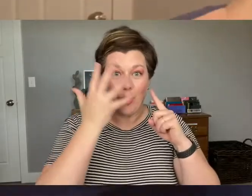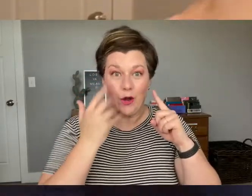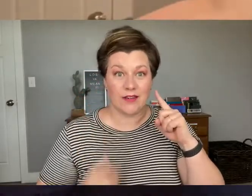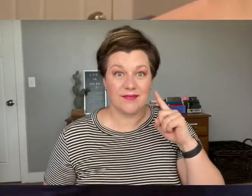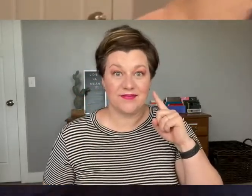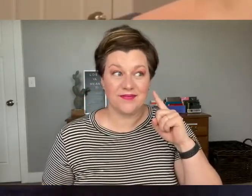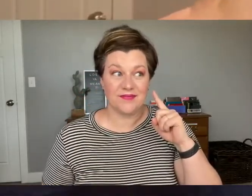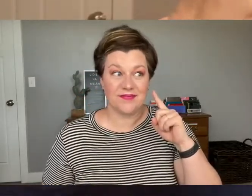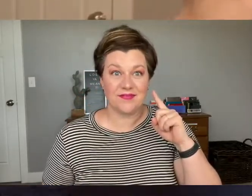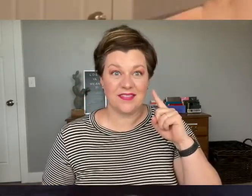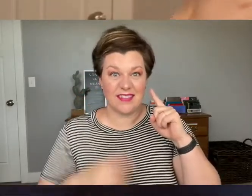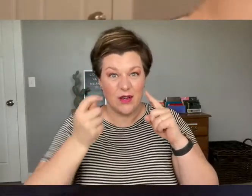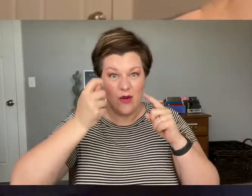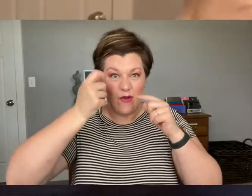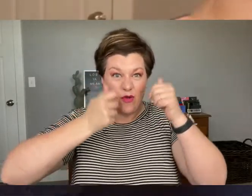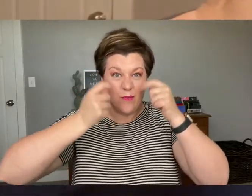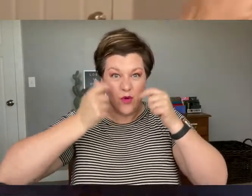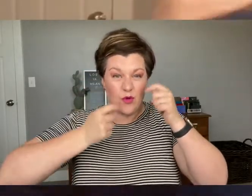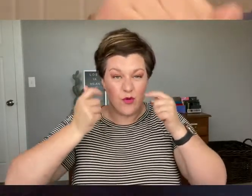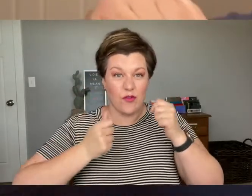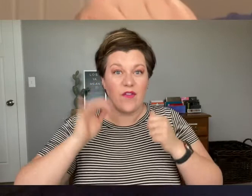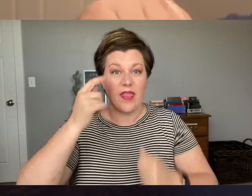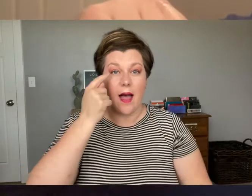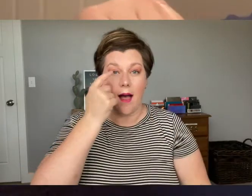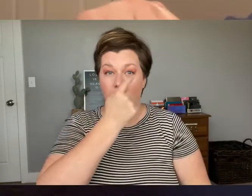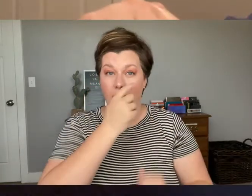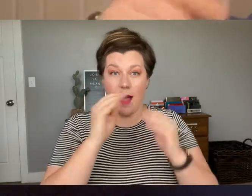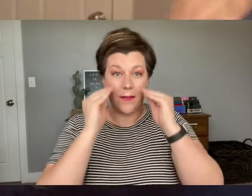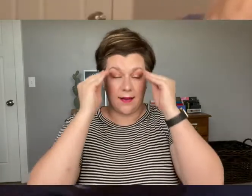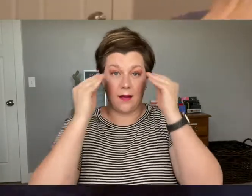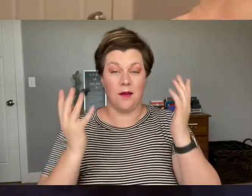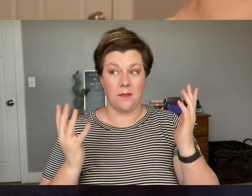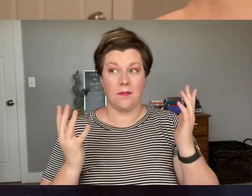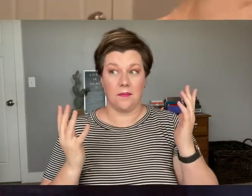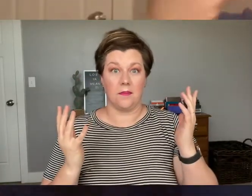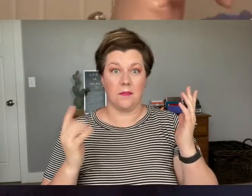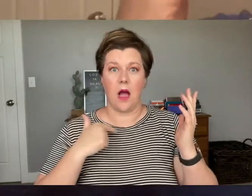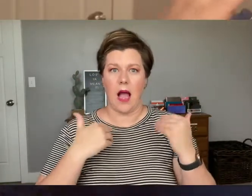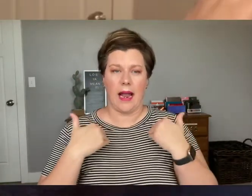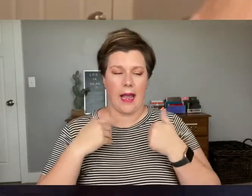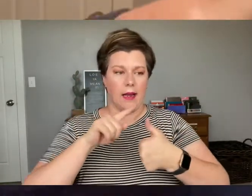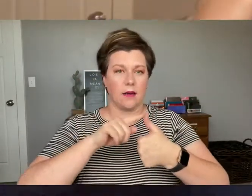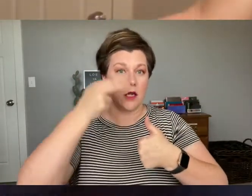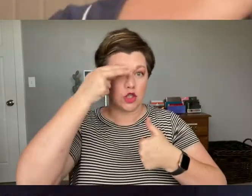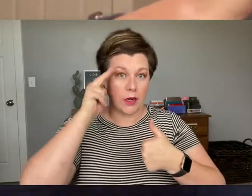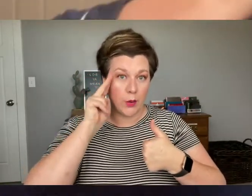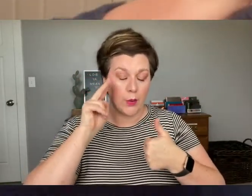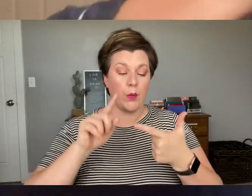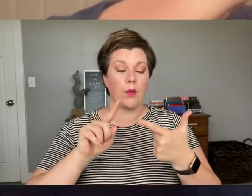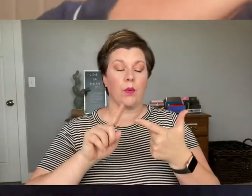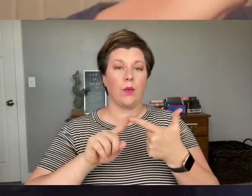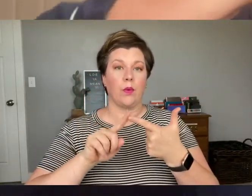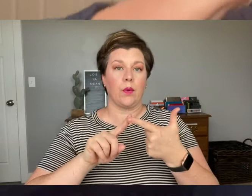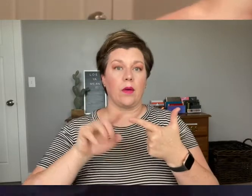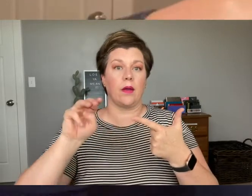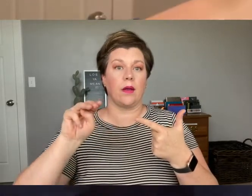Look how well it takes off that eye makeup. I mean, I had eyeshadow,